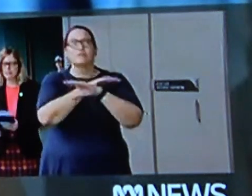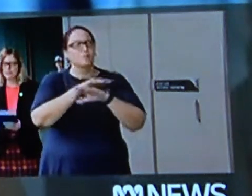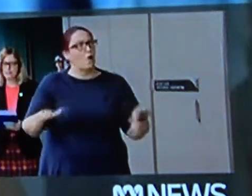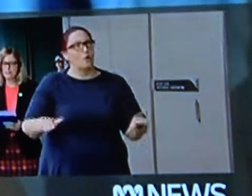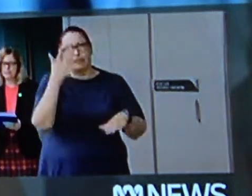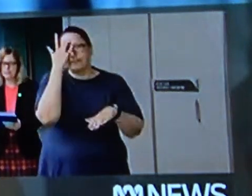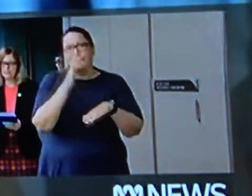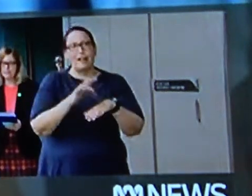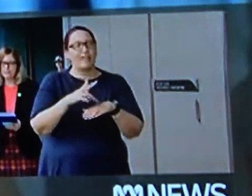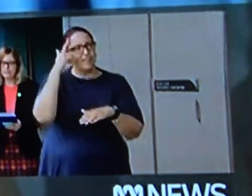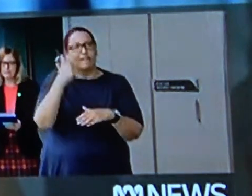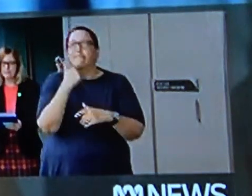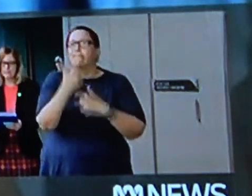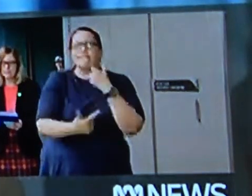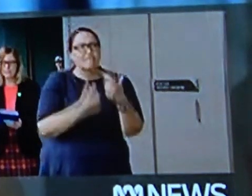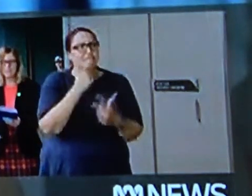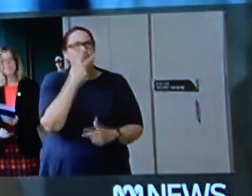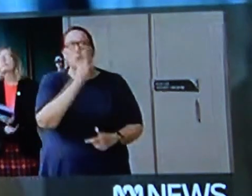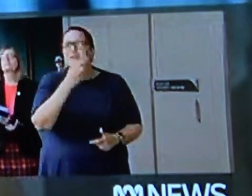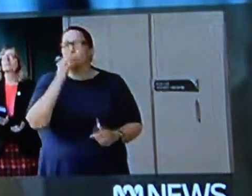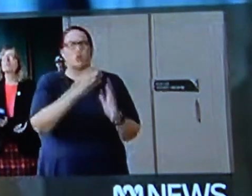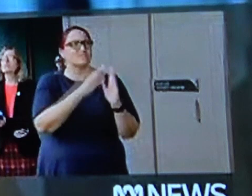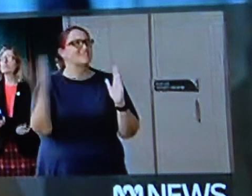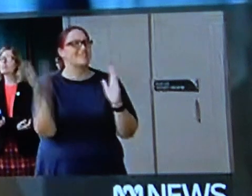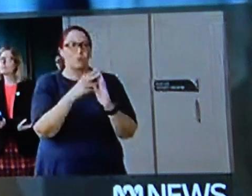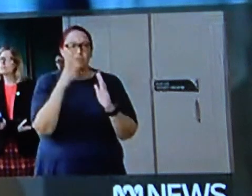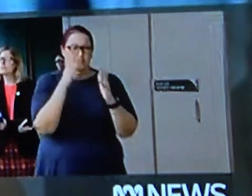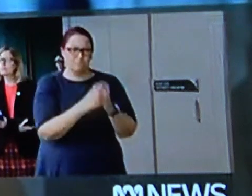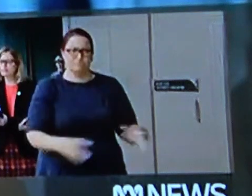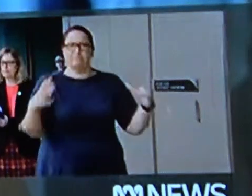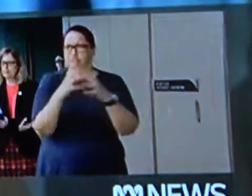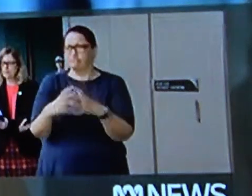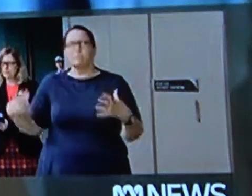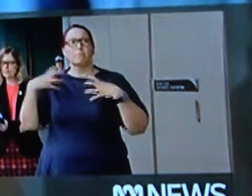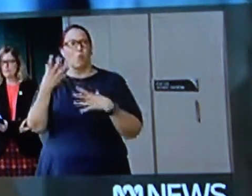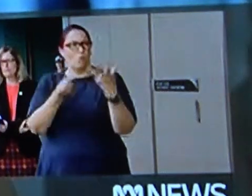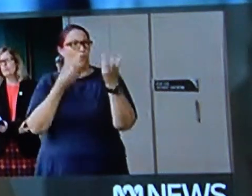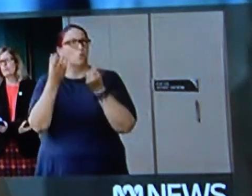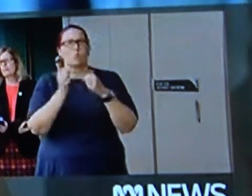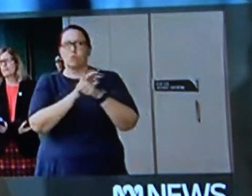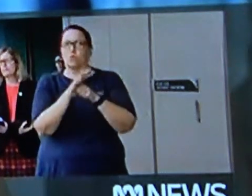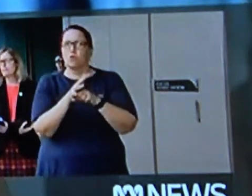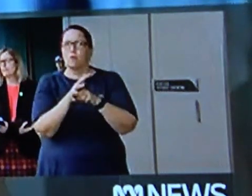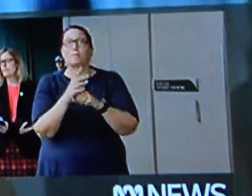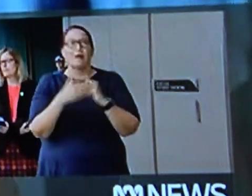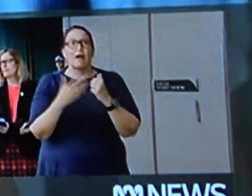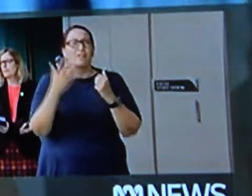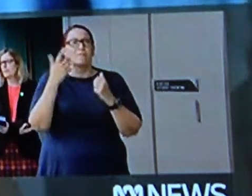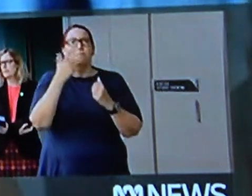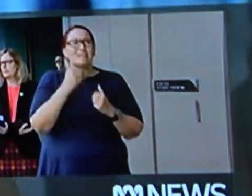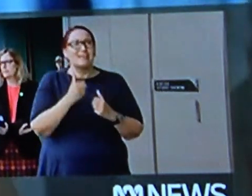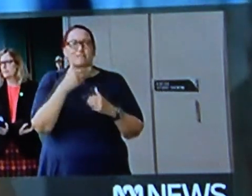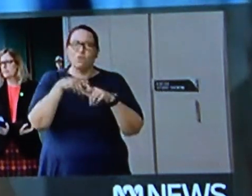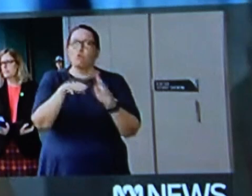particular because we know we're seeing an increase in the stats in that age group, but also the worst offenders in terms of not sticking